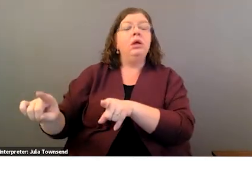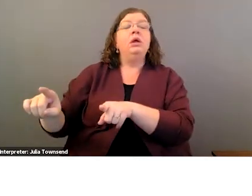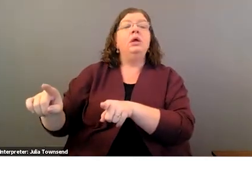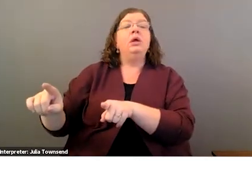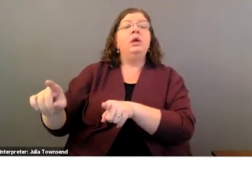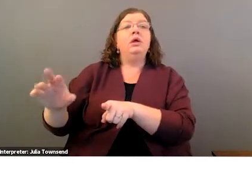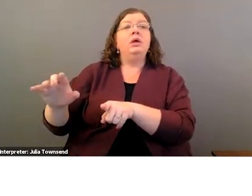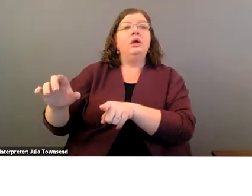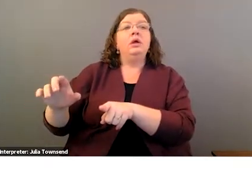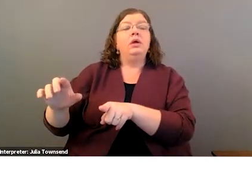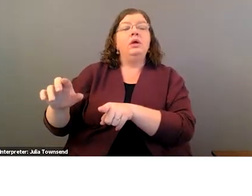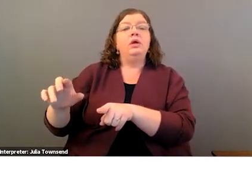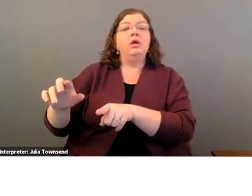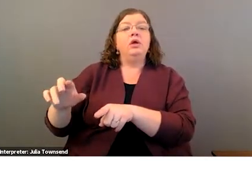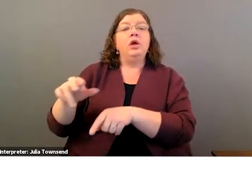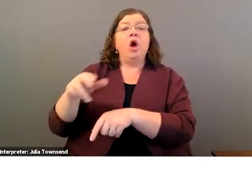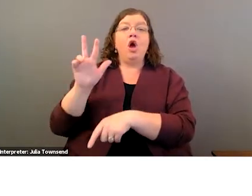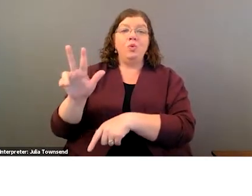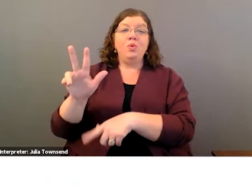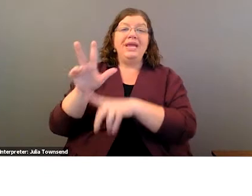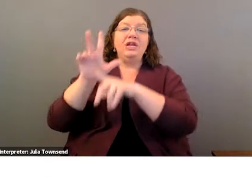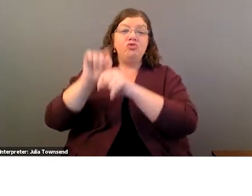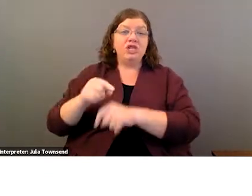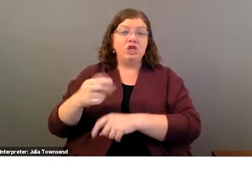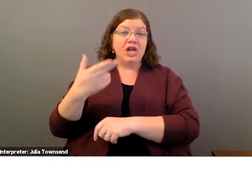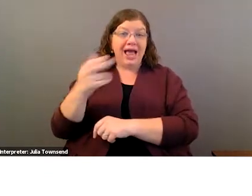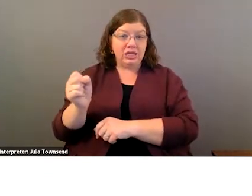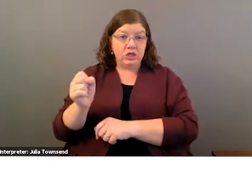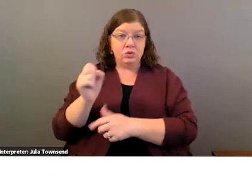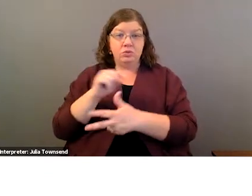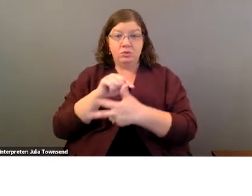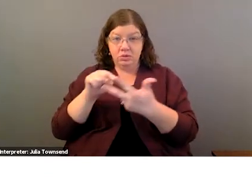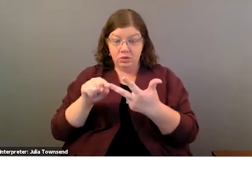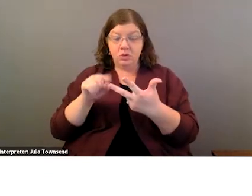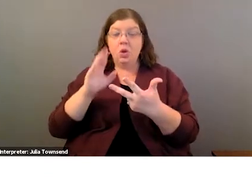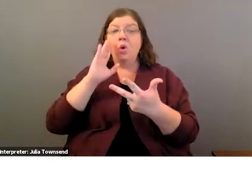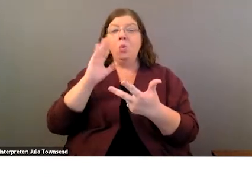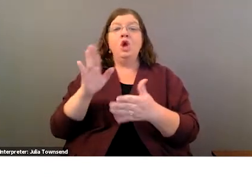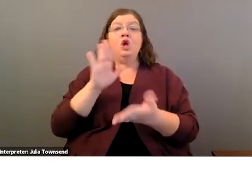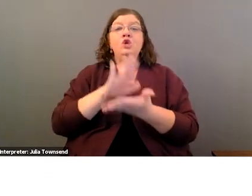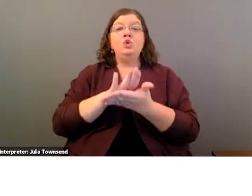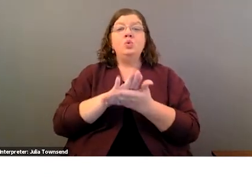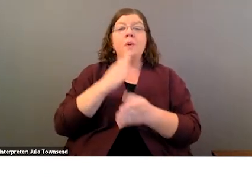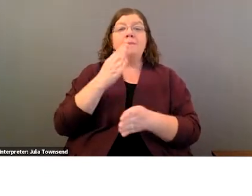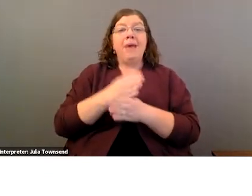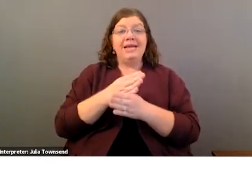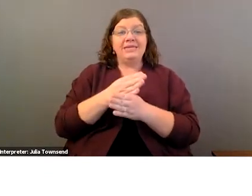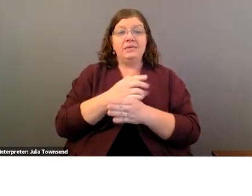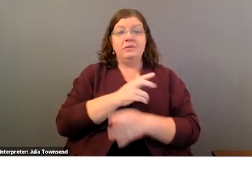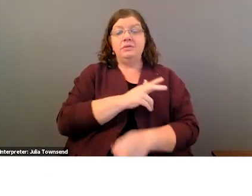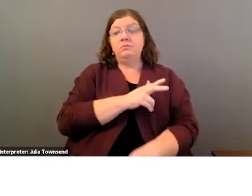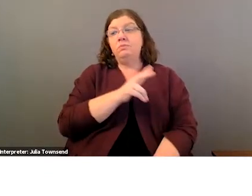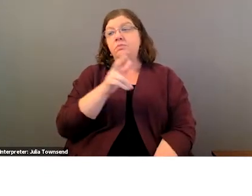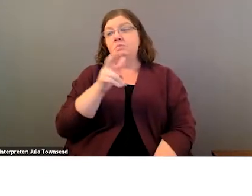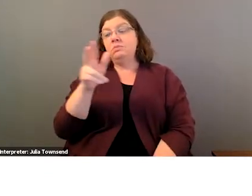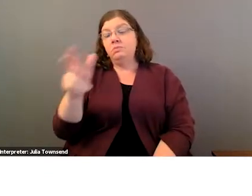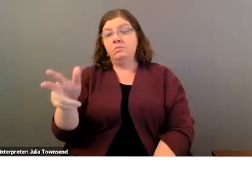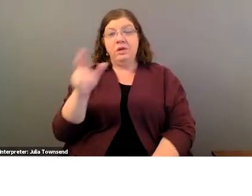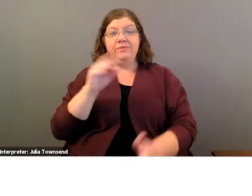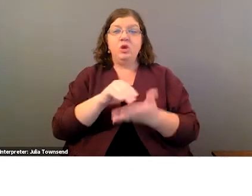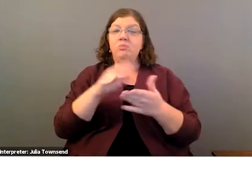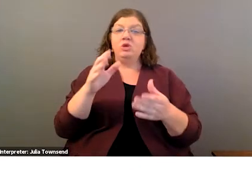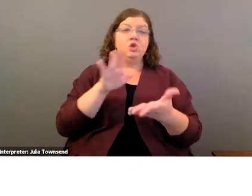our 3 traditional high schools are going to take school buses of